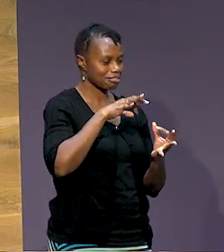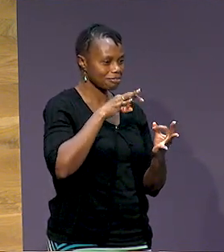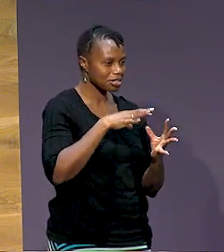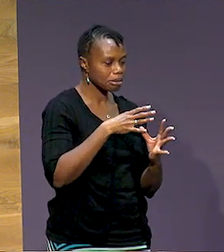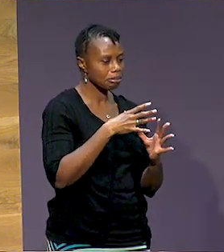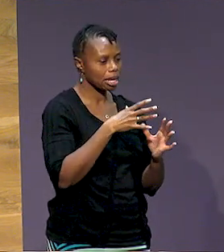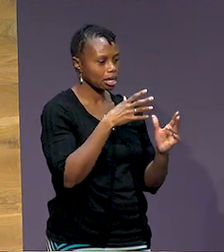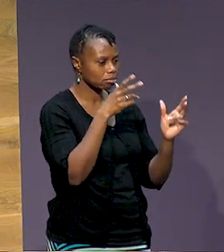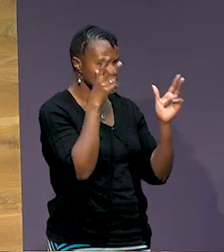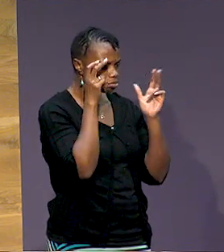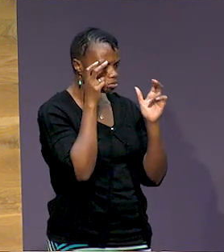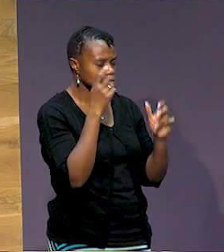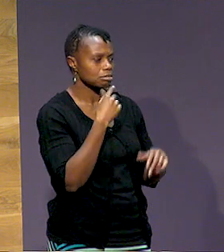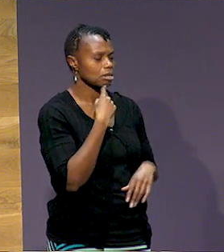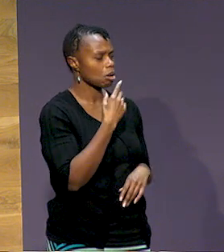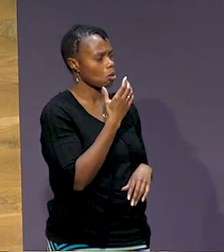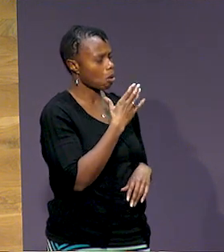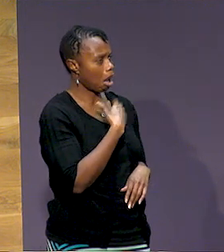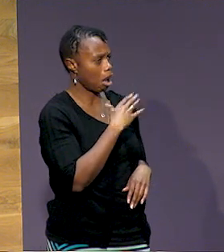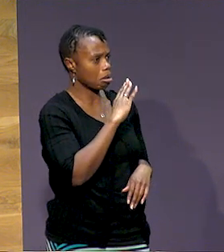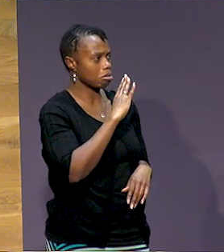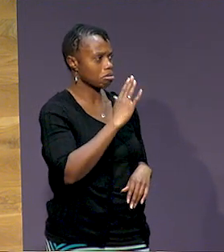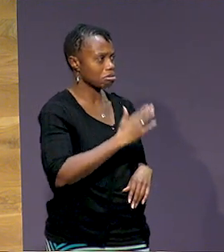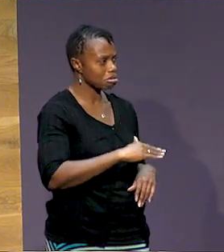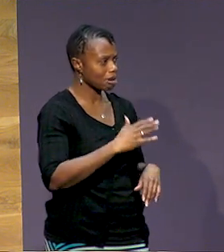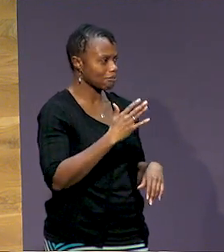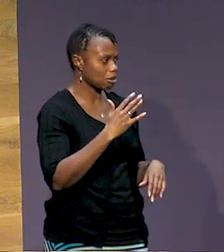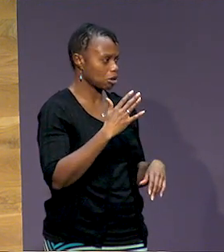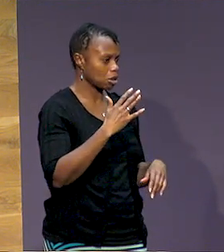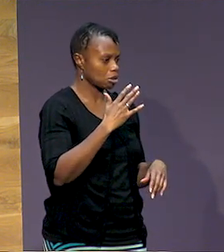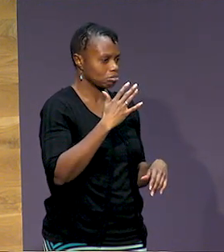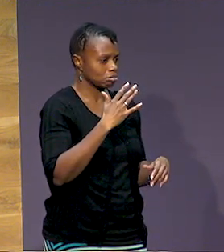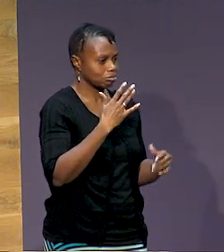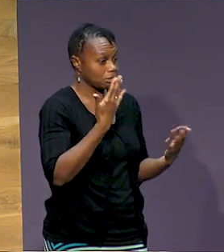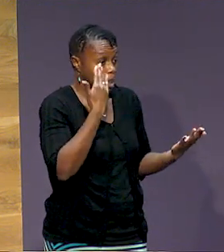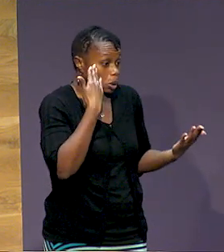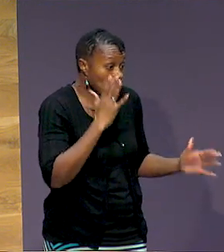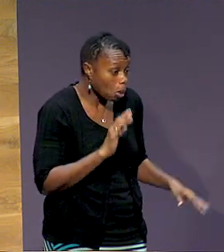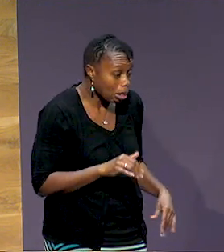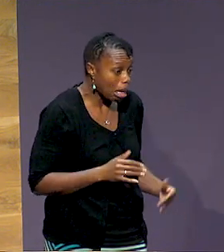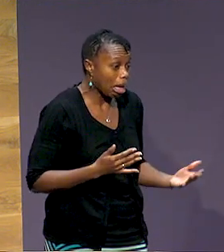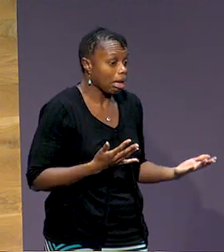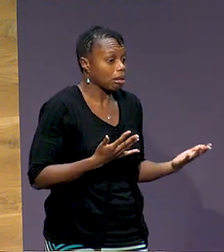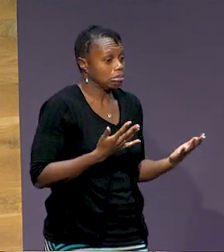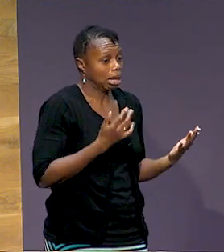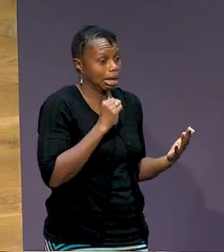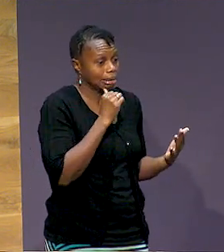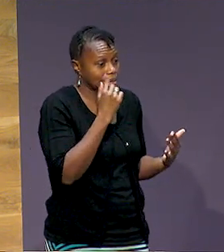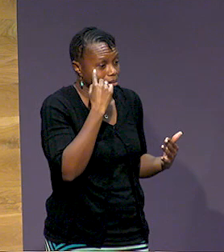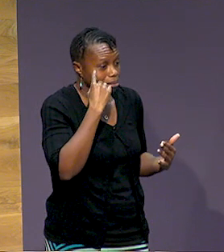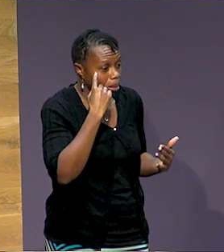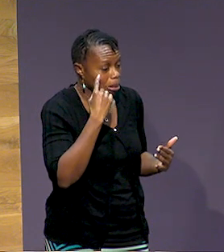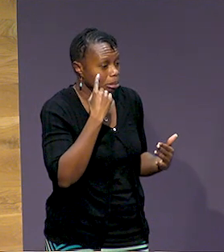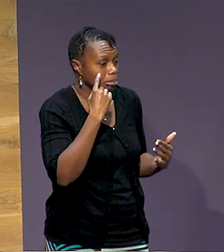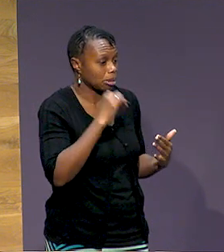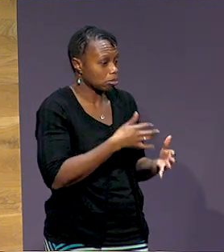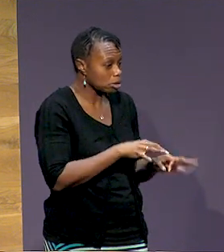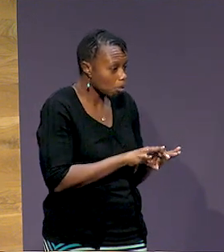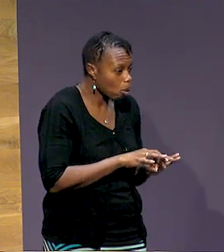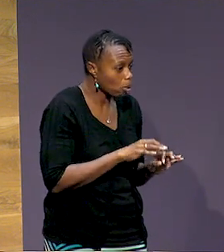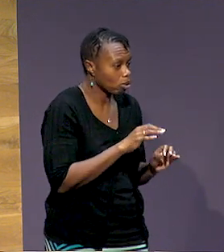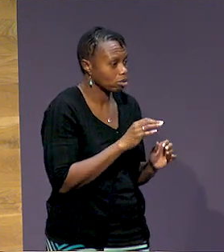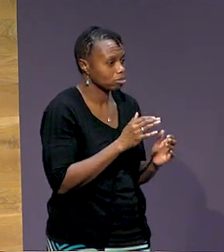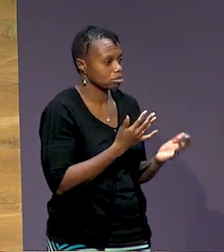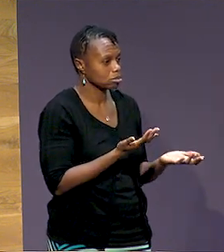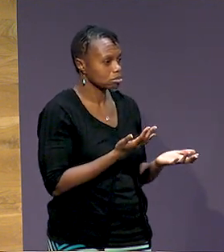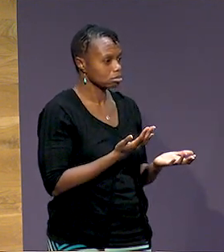saying things like, wow, I didn't know that, or I didn't think that that was important, or that mattered.